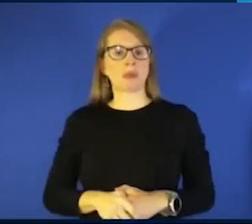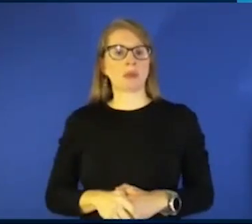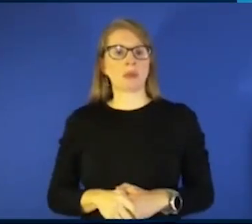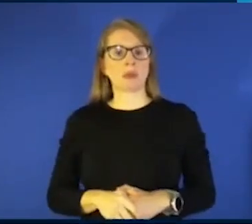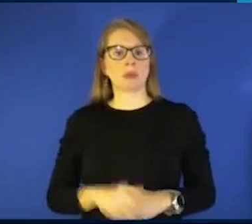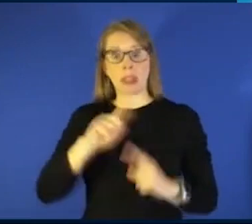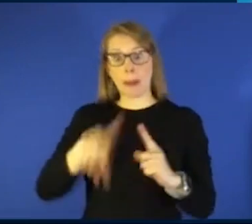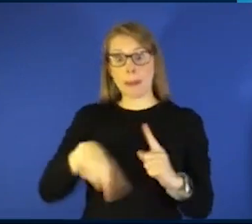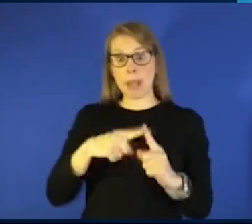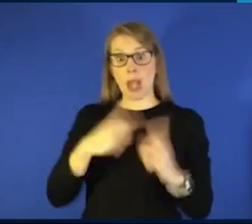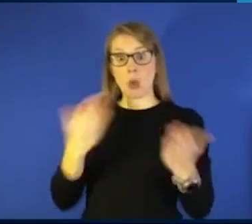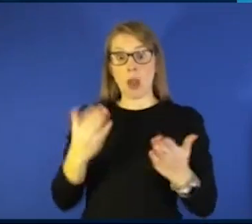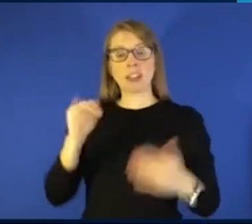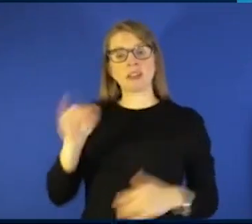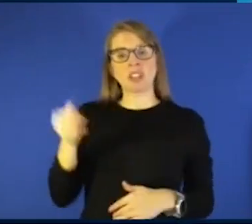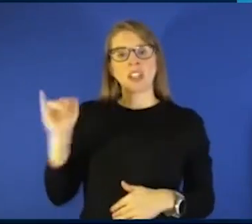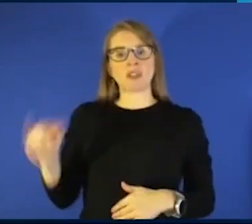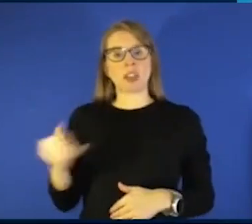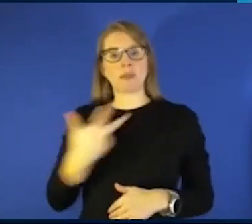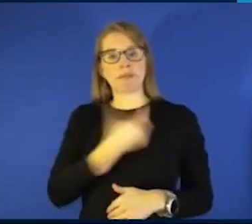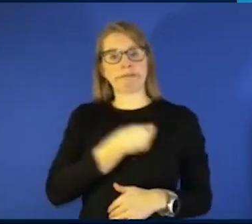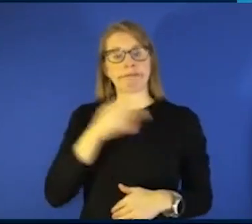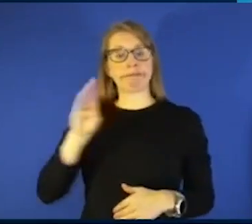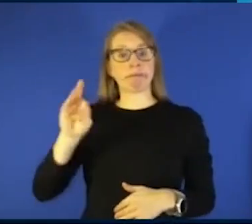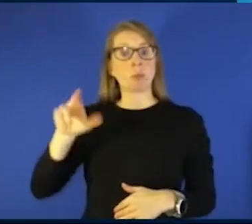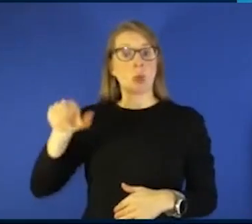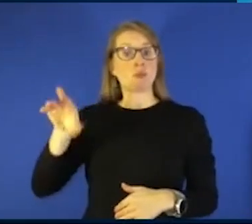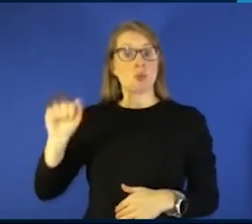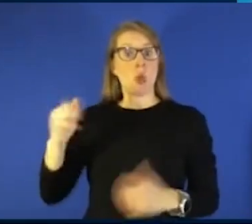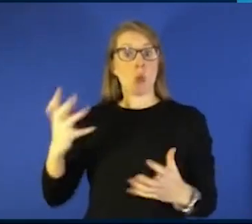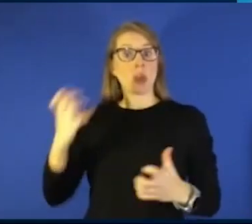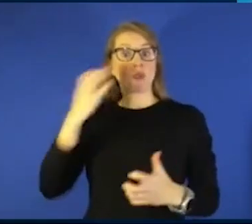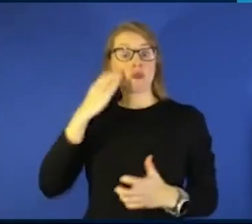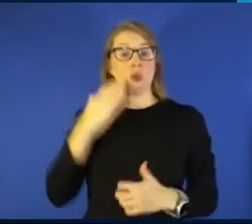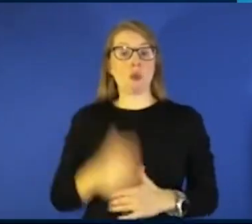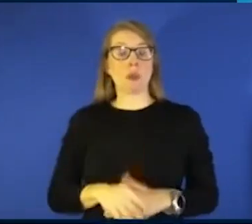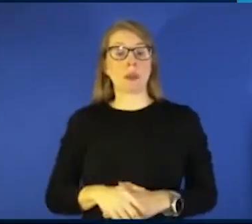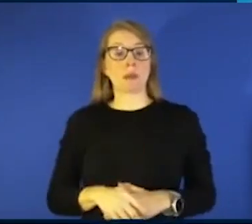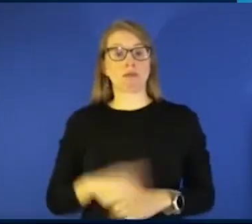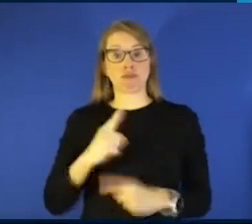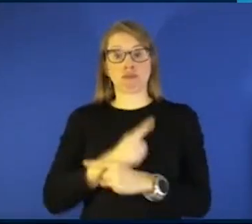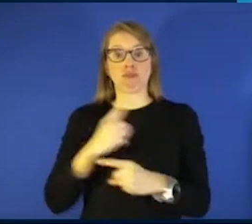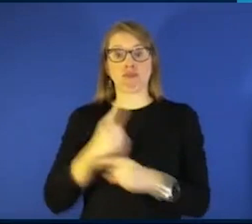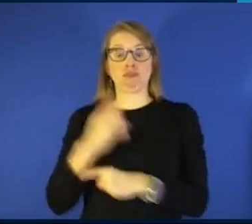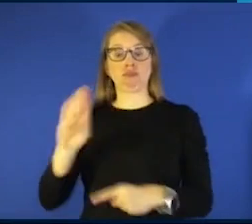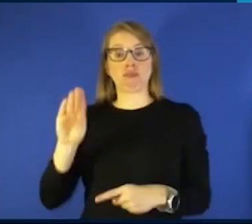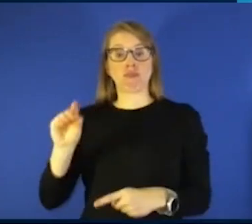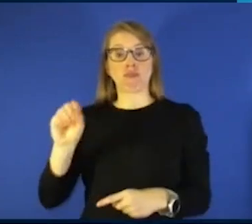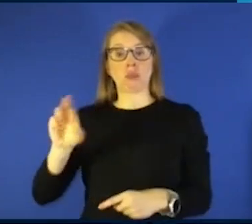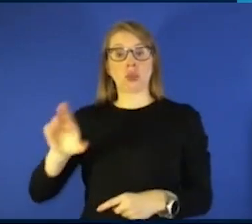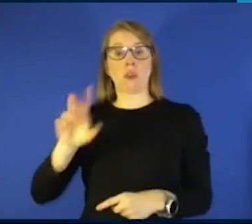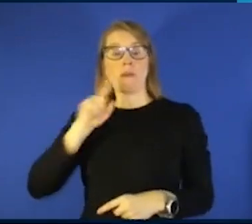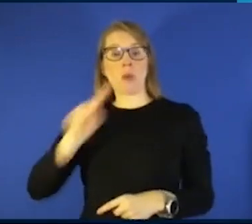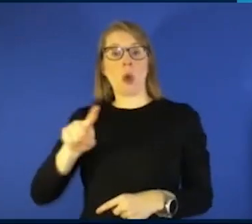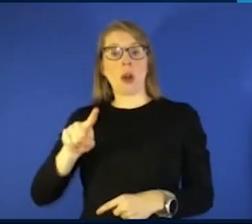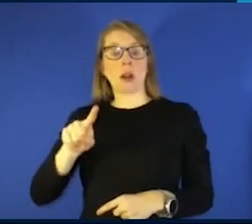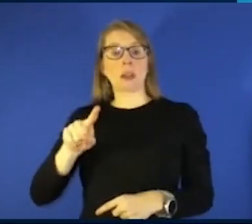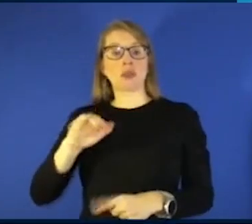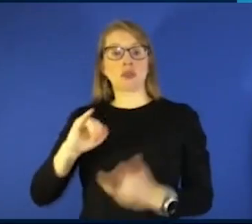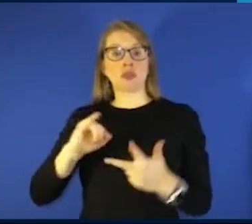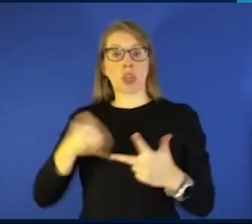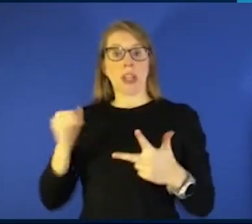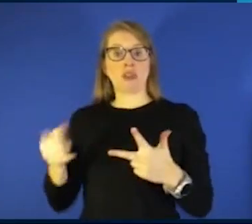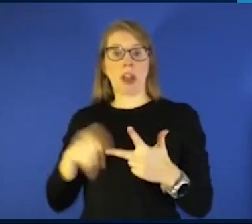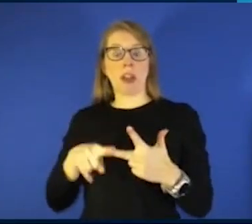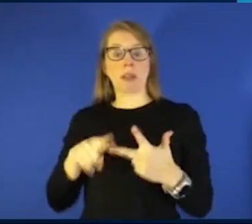the J&J shot. Barbara wants to know, what is the proper booster shot for J&J? Common question of people who've gotten the